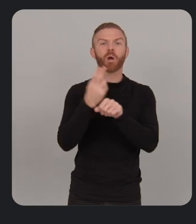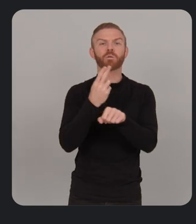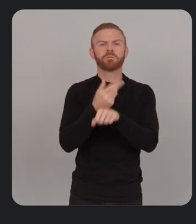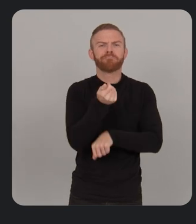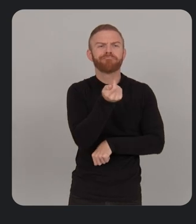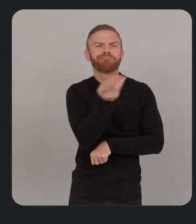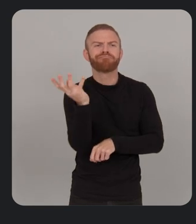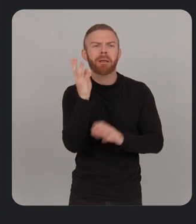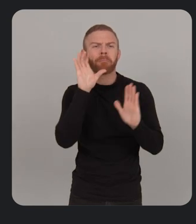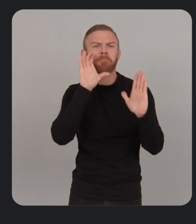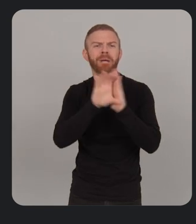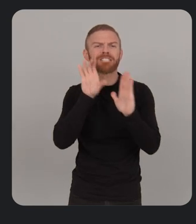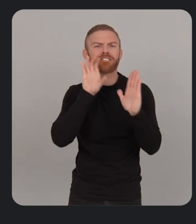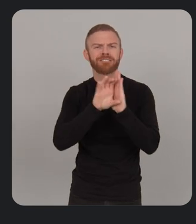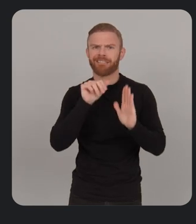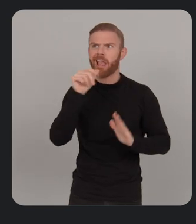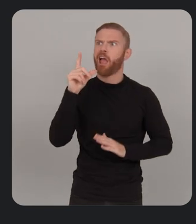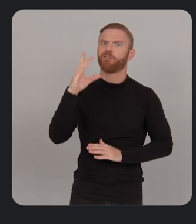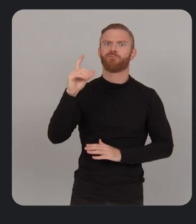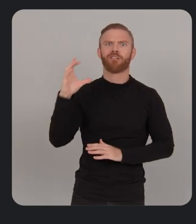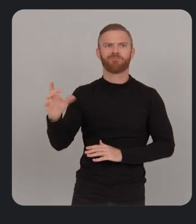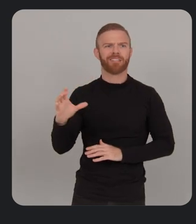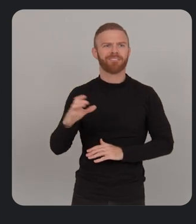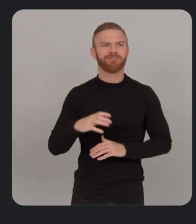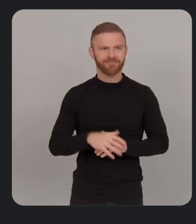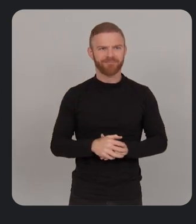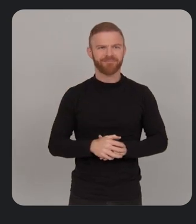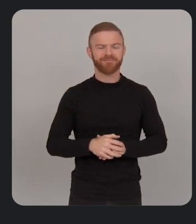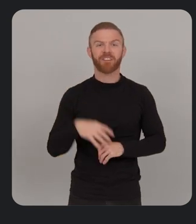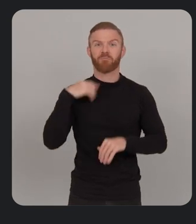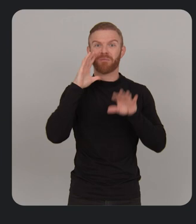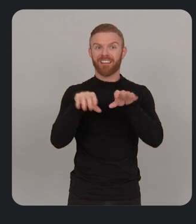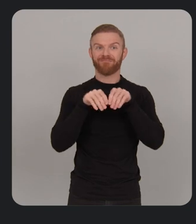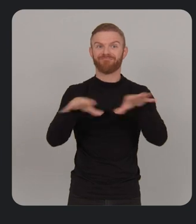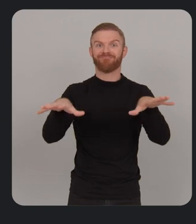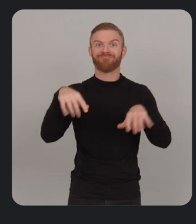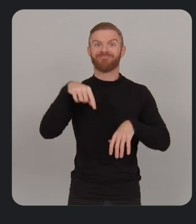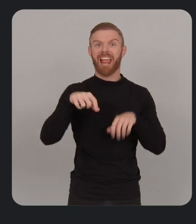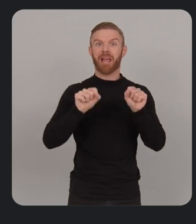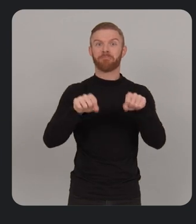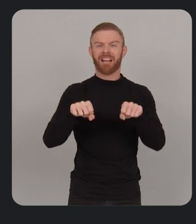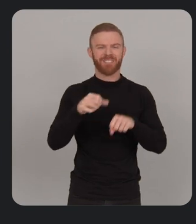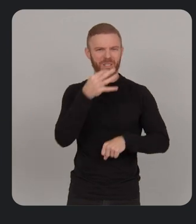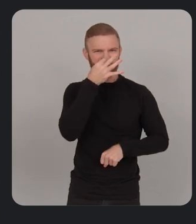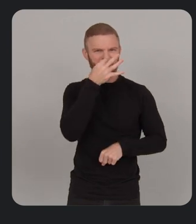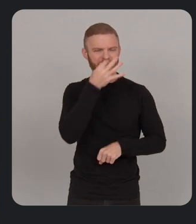but just a handful of still photos we'll be piloting this new capability soon